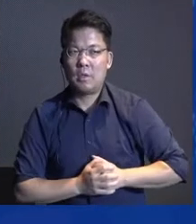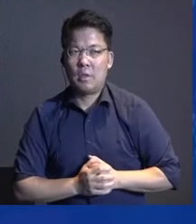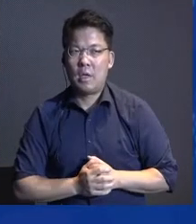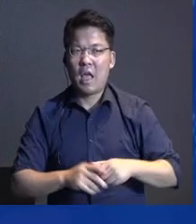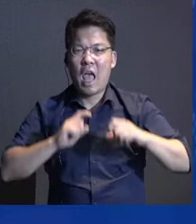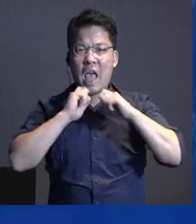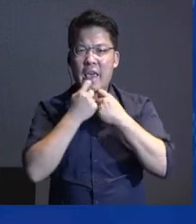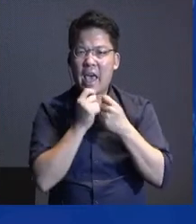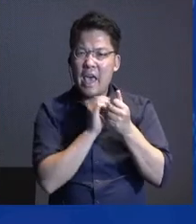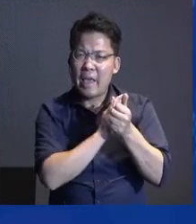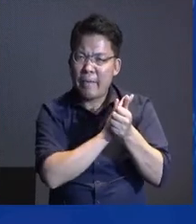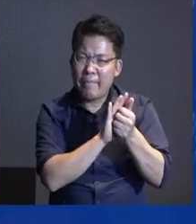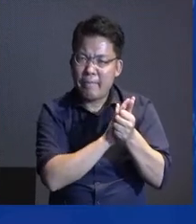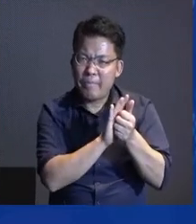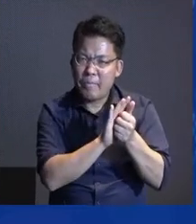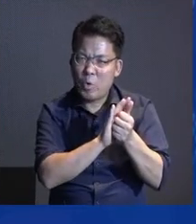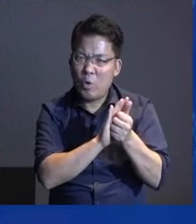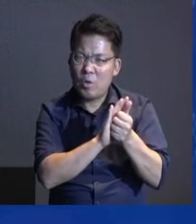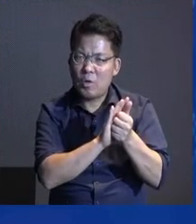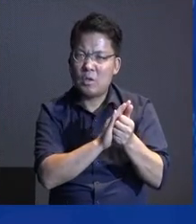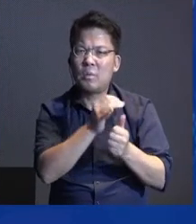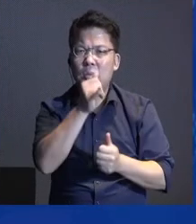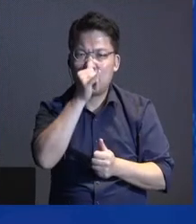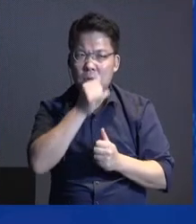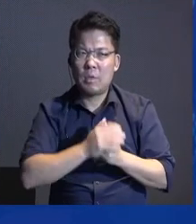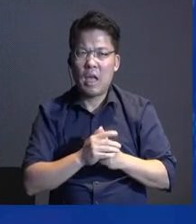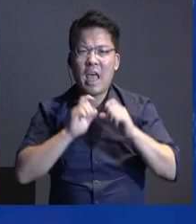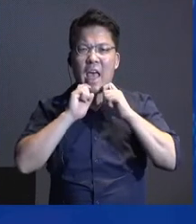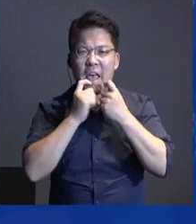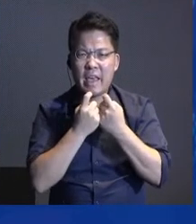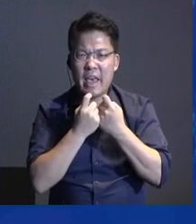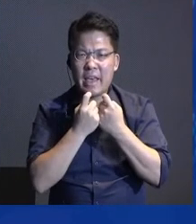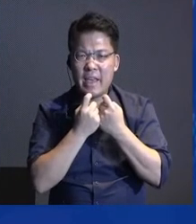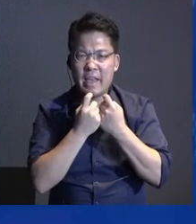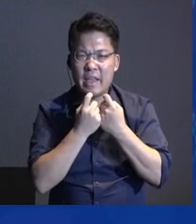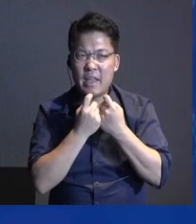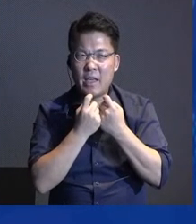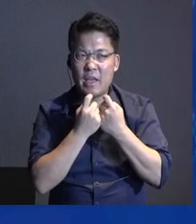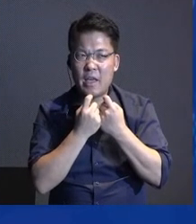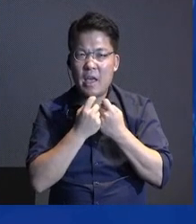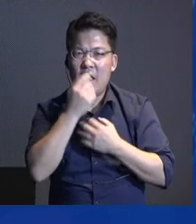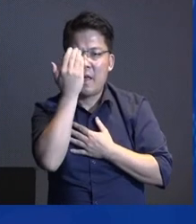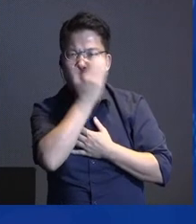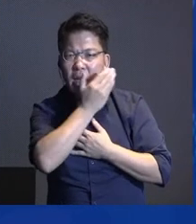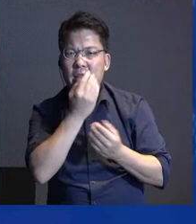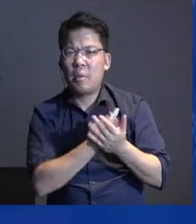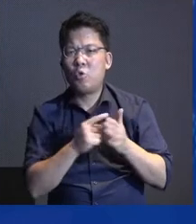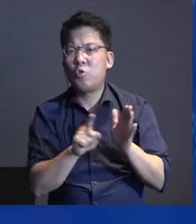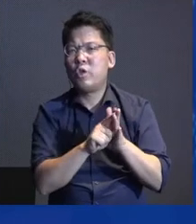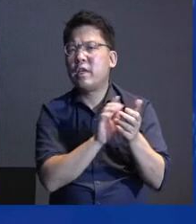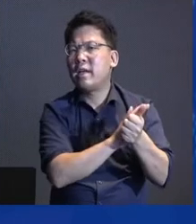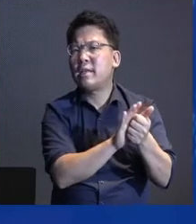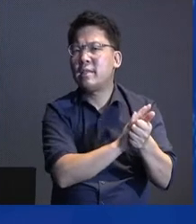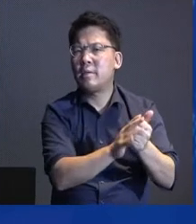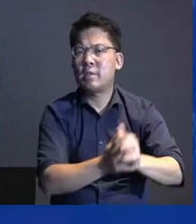or helping with personal hygiene, and the healthcare. So the club link with the